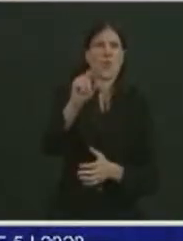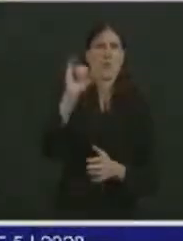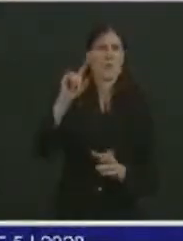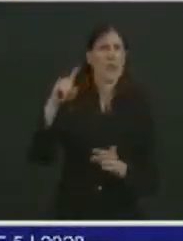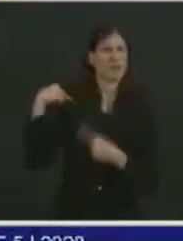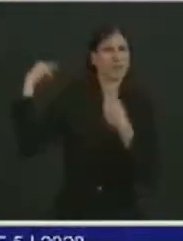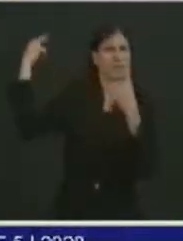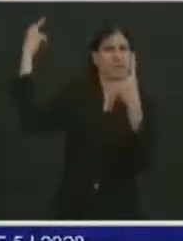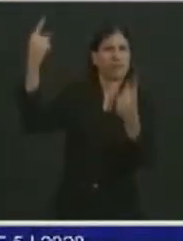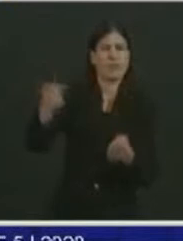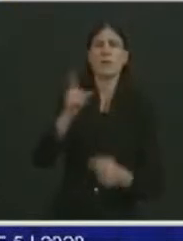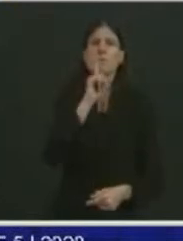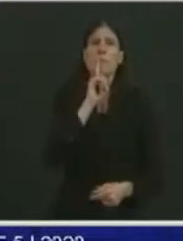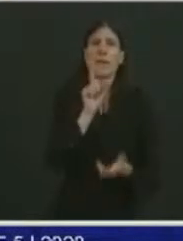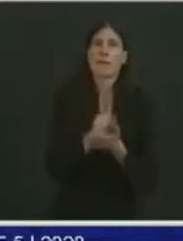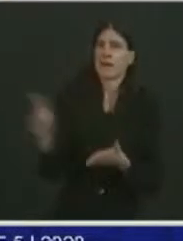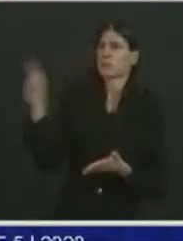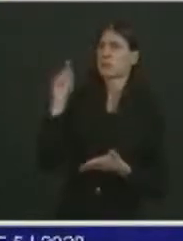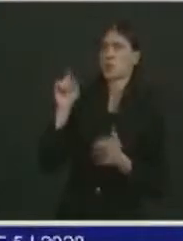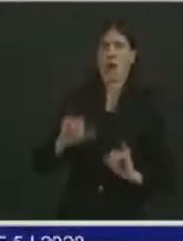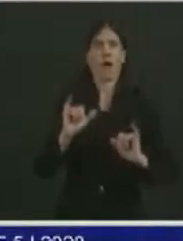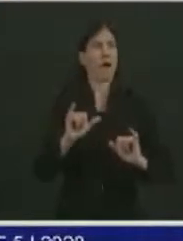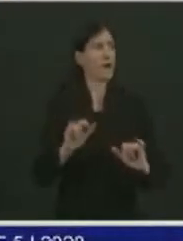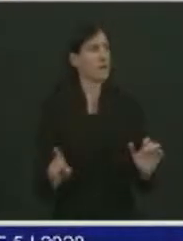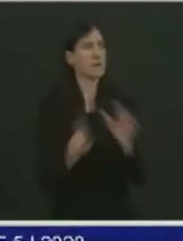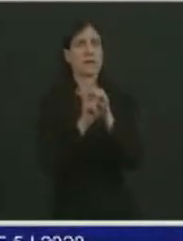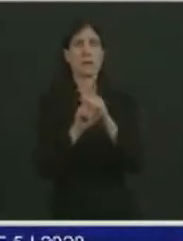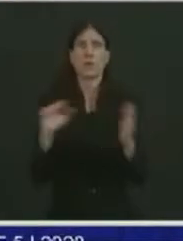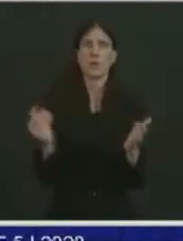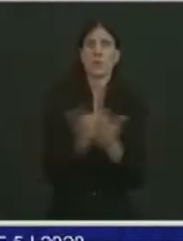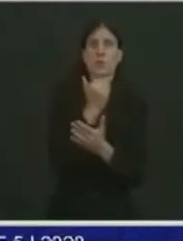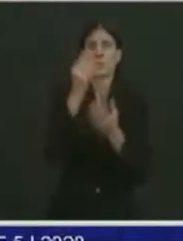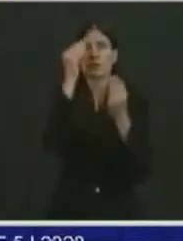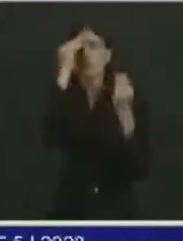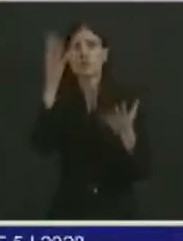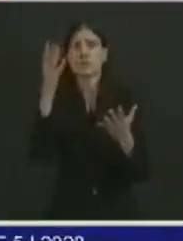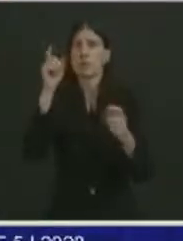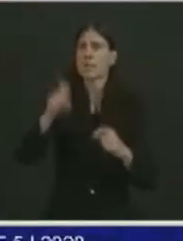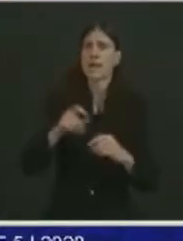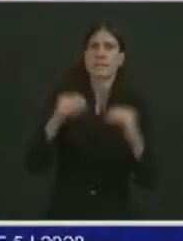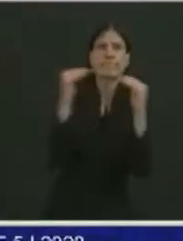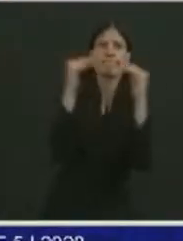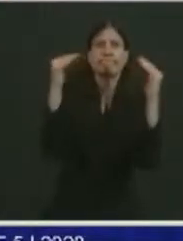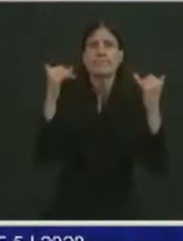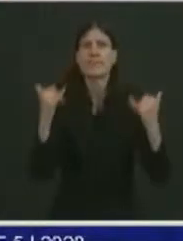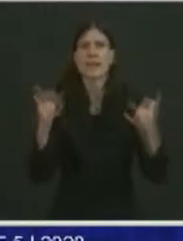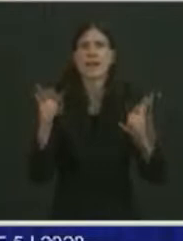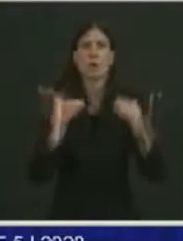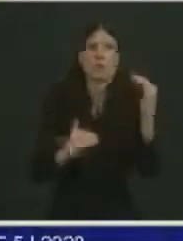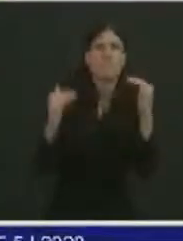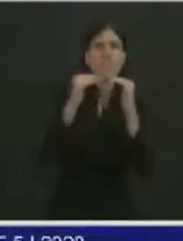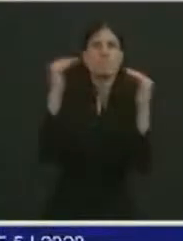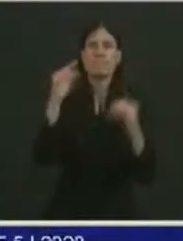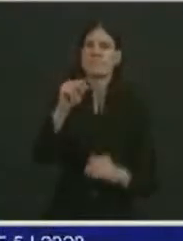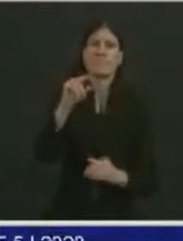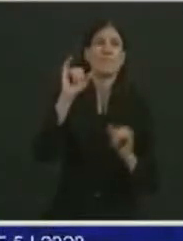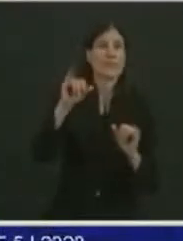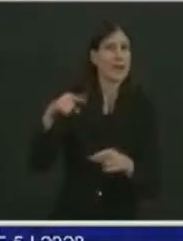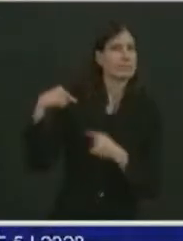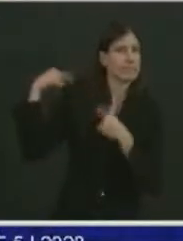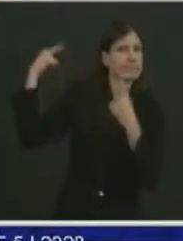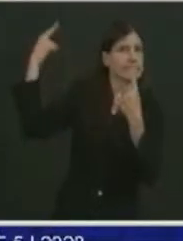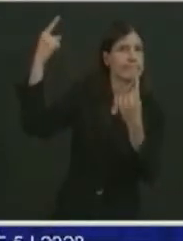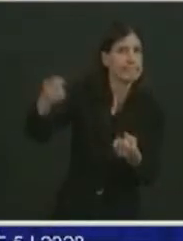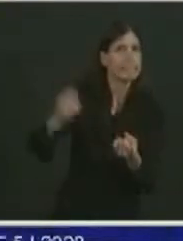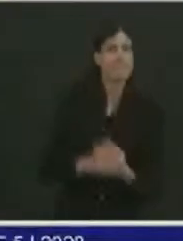realizing that we need to commit ourselves to racial justice. Now, haven't been perfect, and there's a lot more to do, and I'll